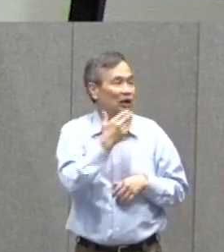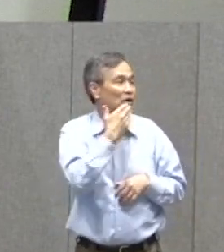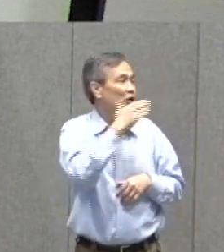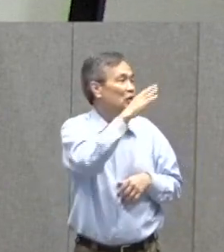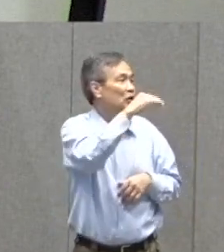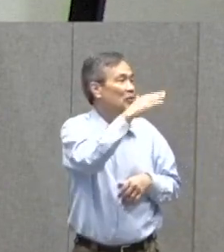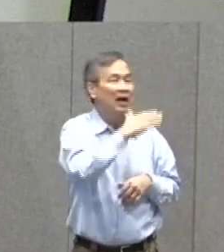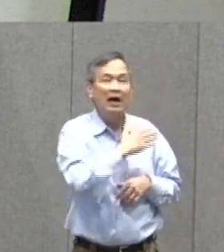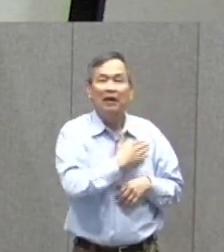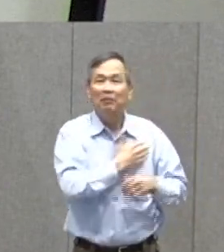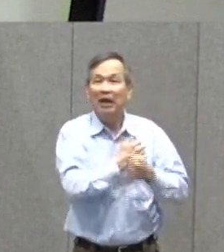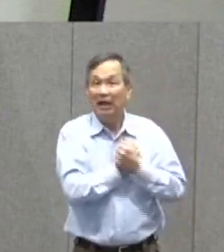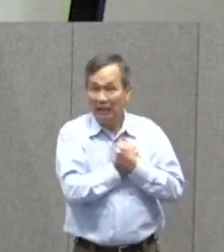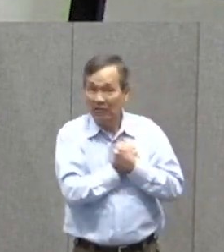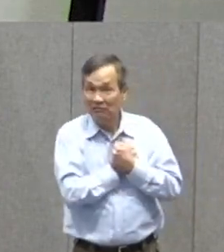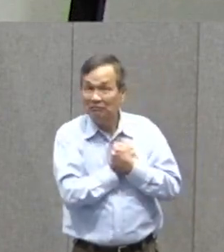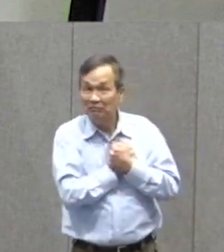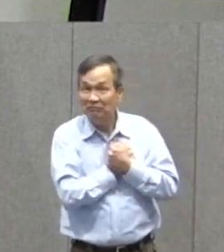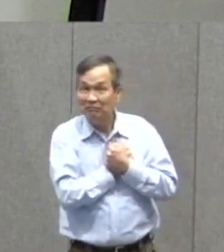my love.